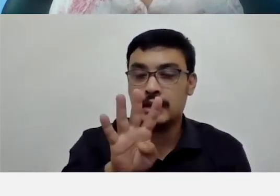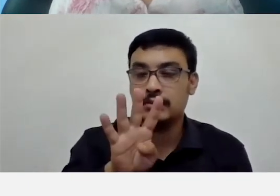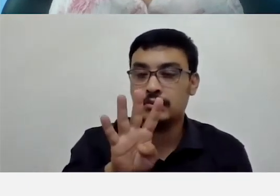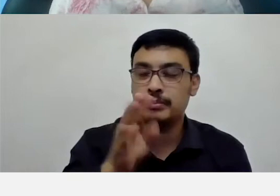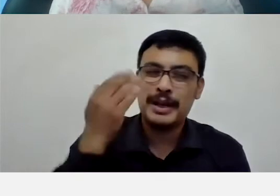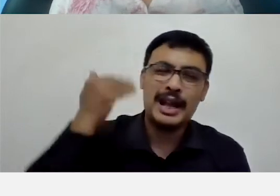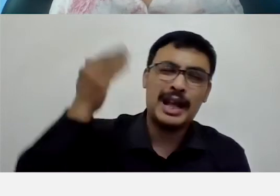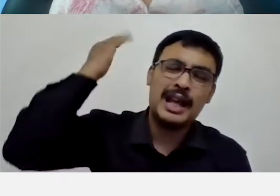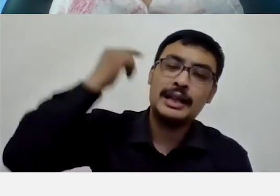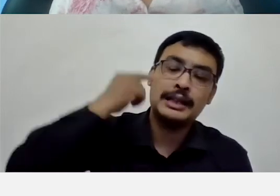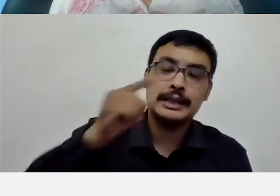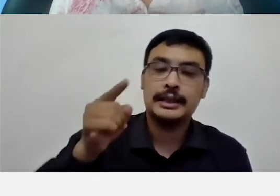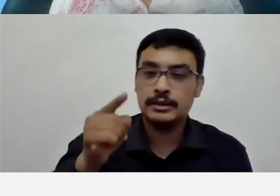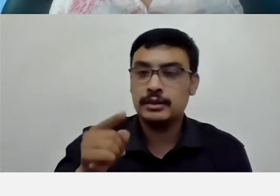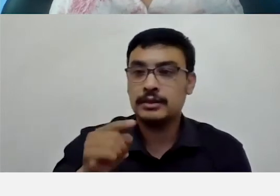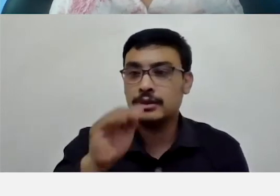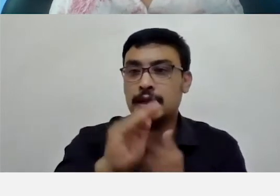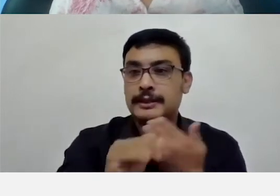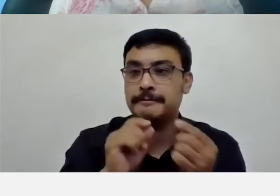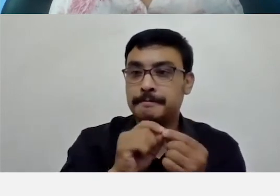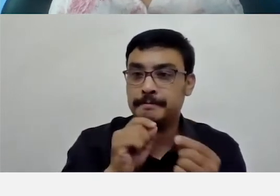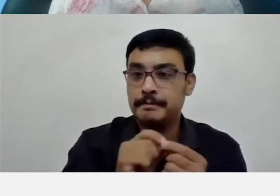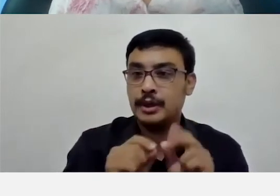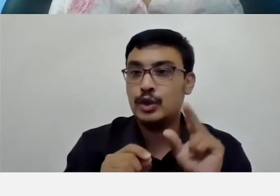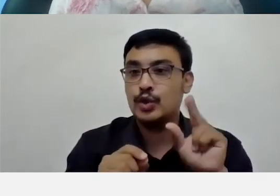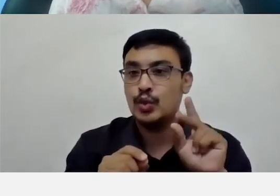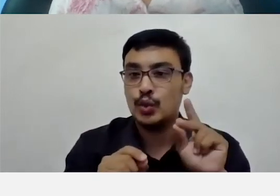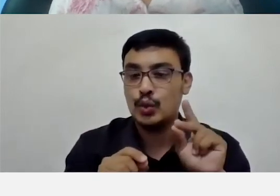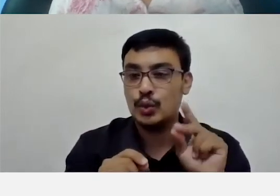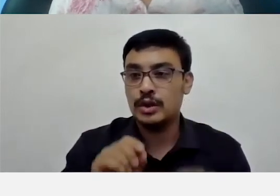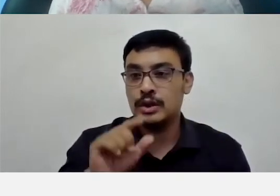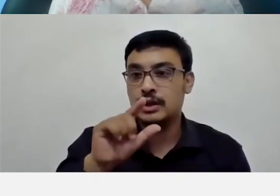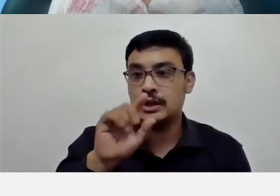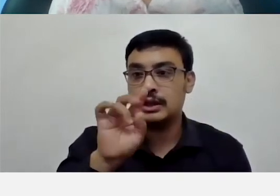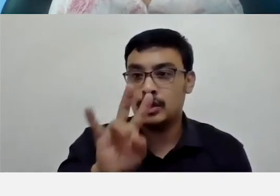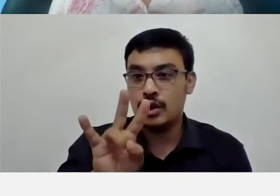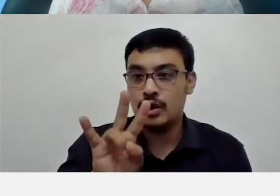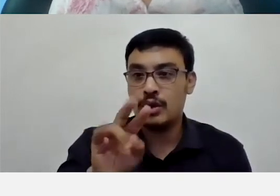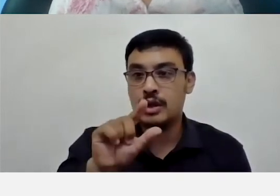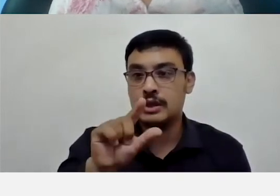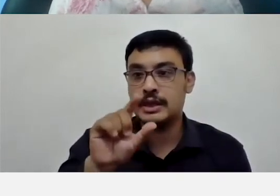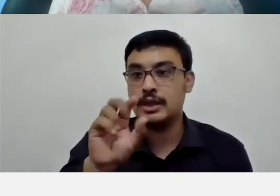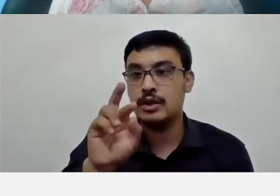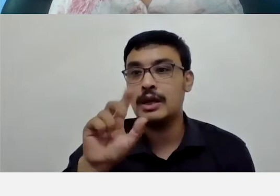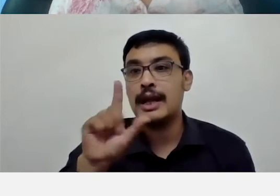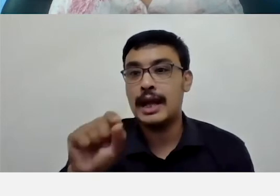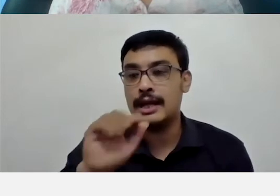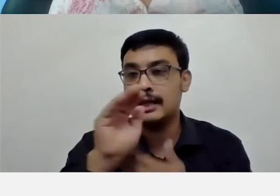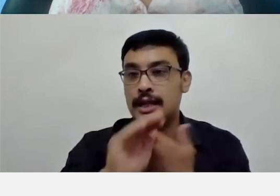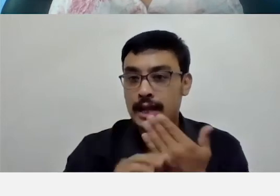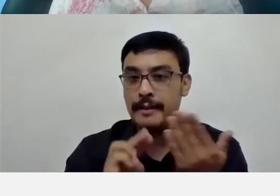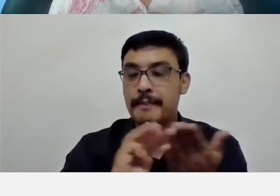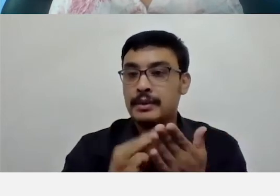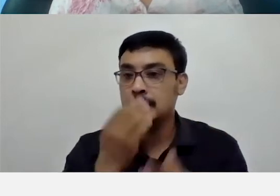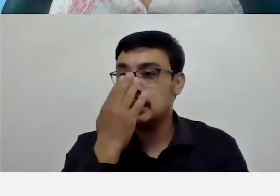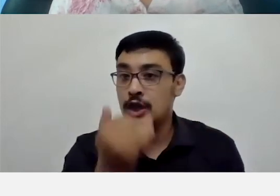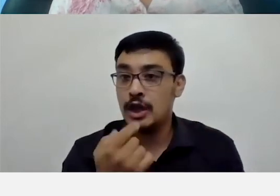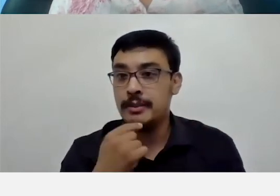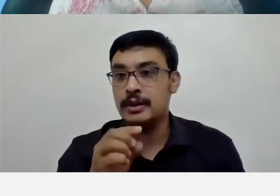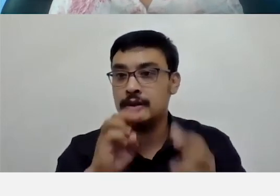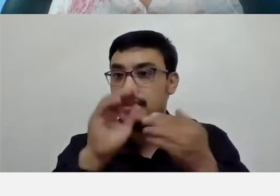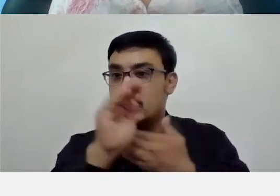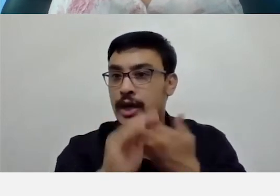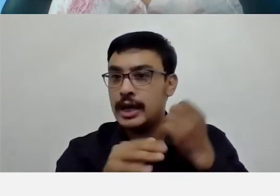Nepal. And second one is a Sikhara style. The Sikhara style, it is called as Sikhara because its structure is like